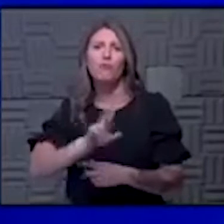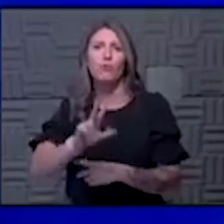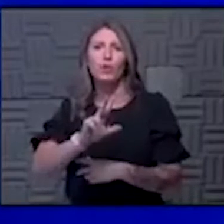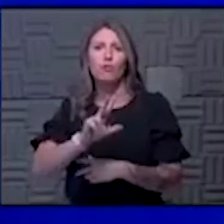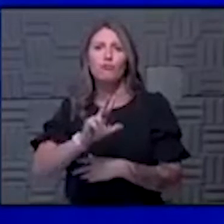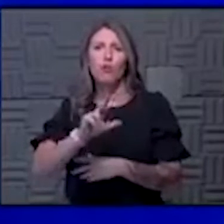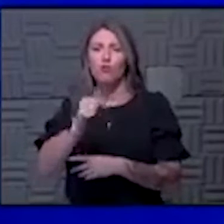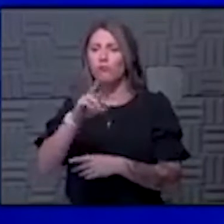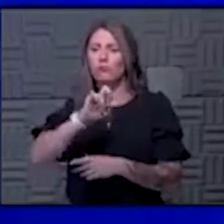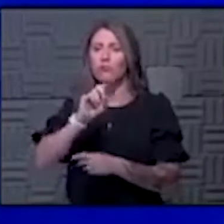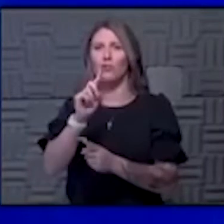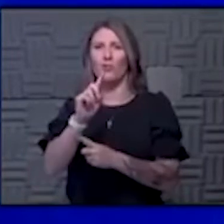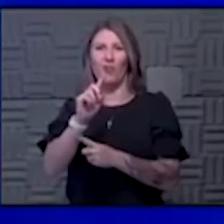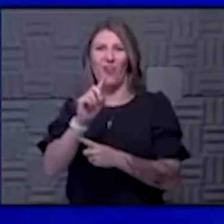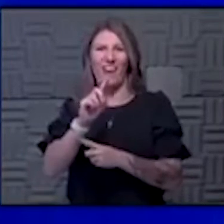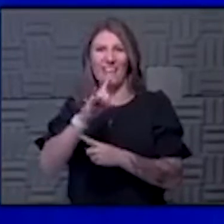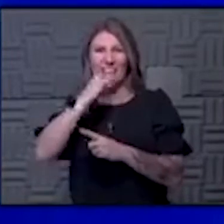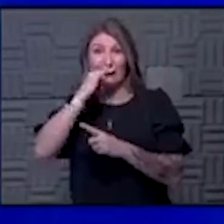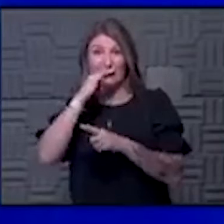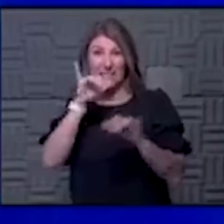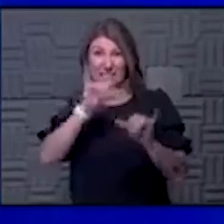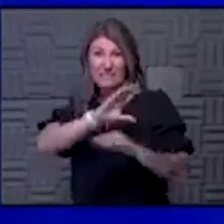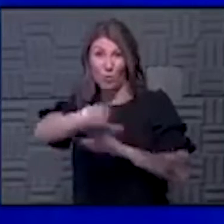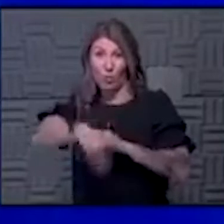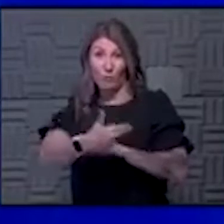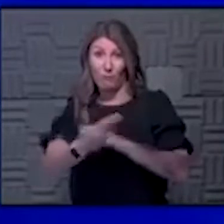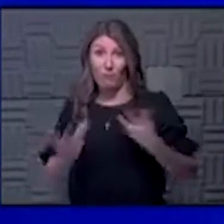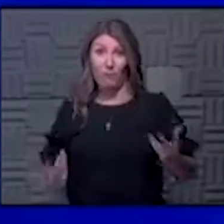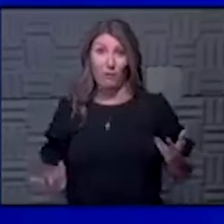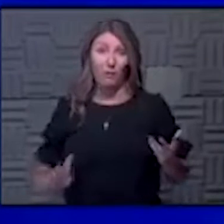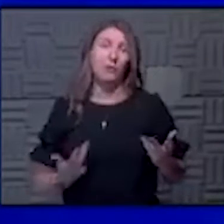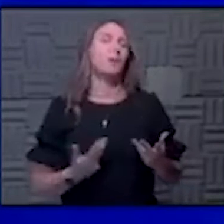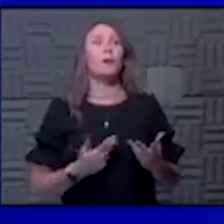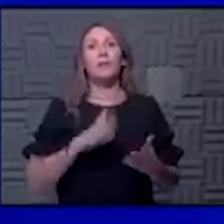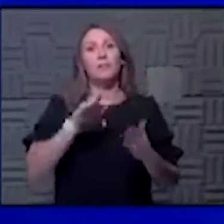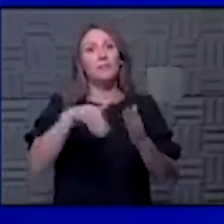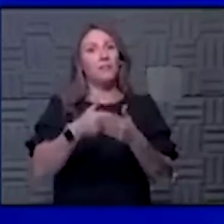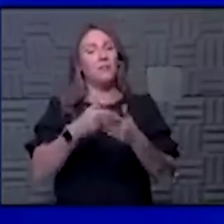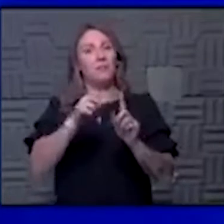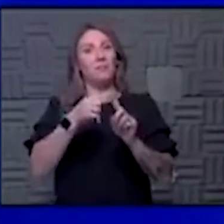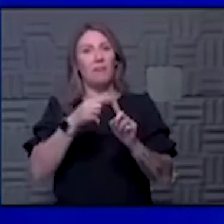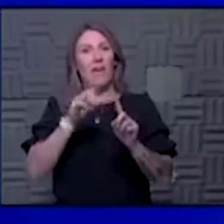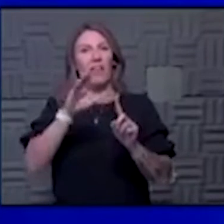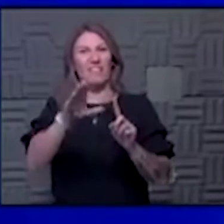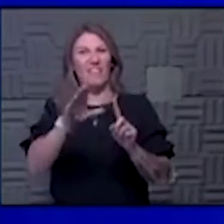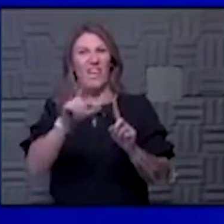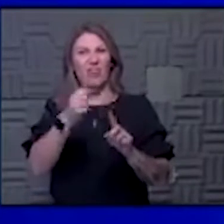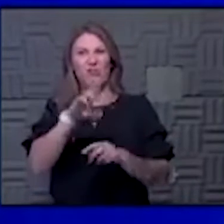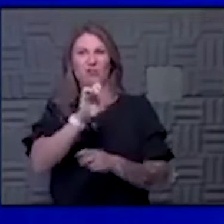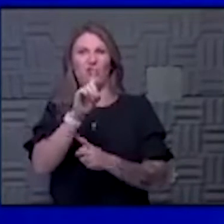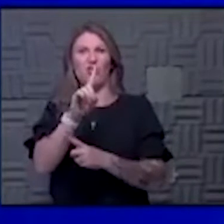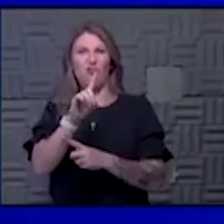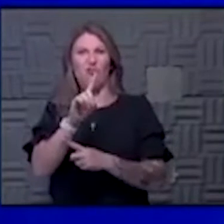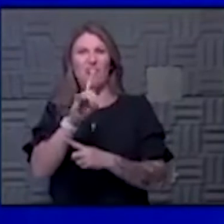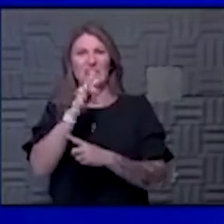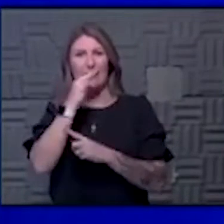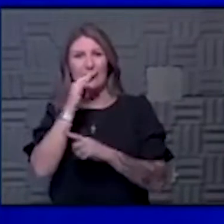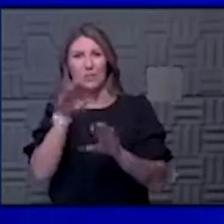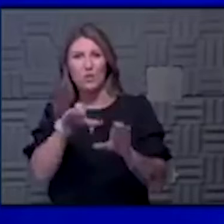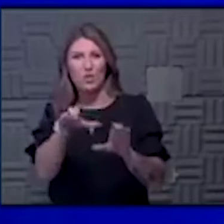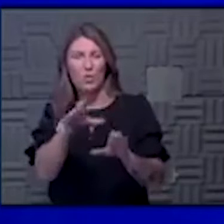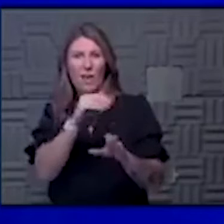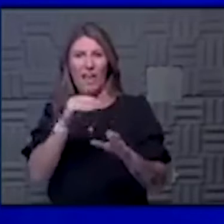over? Wow, I tell you, that's all about what that 3-year-old grandchild's doing and what the bubble's like for that